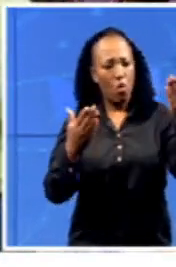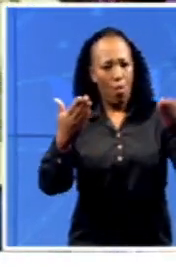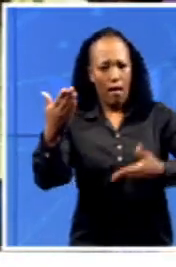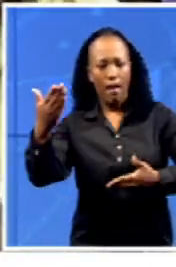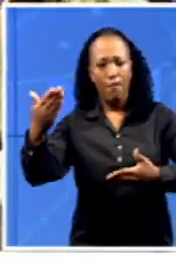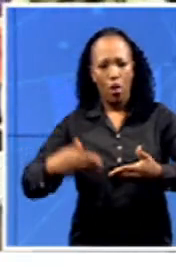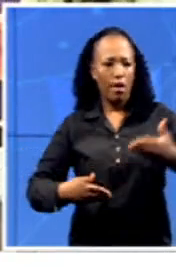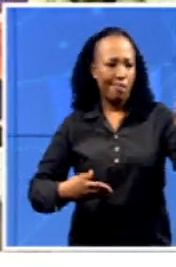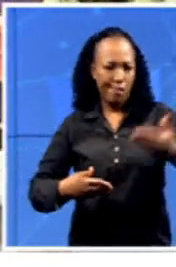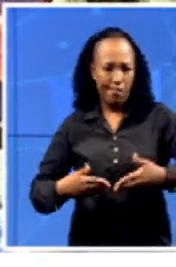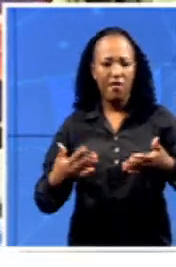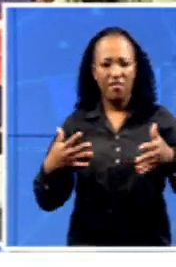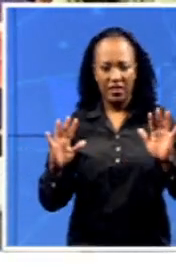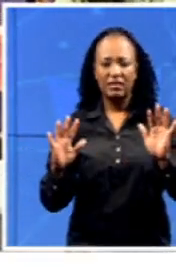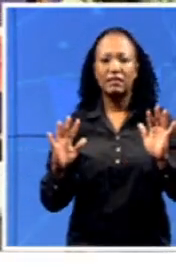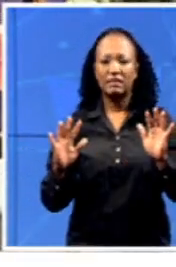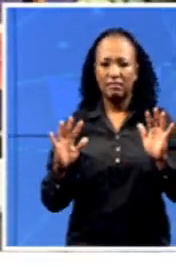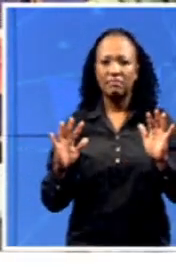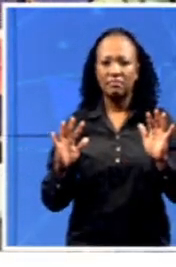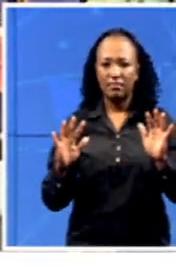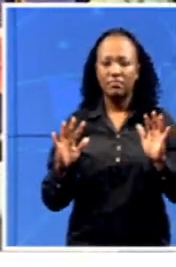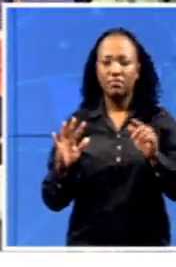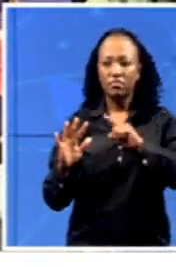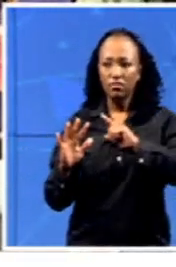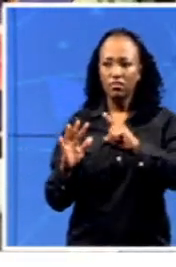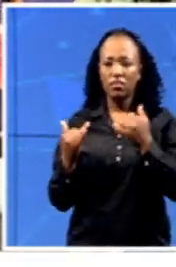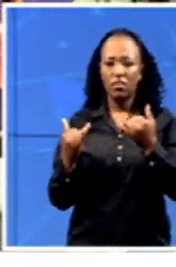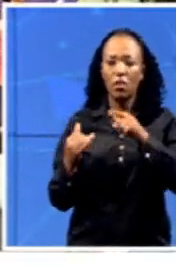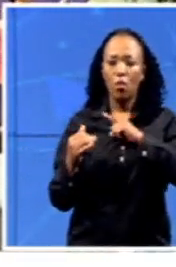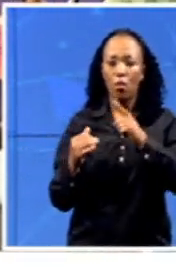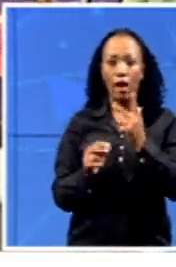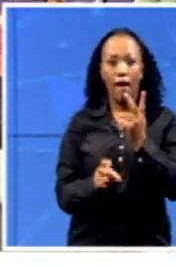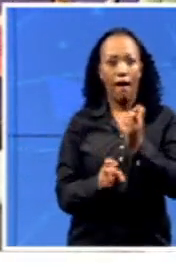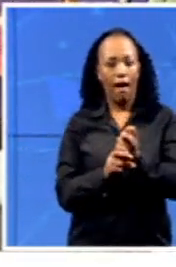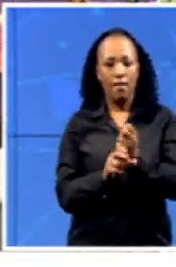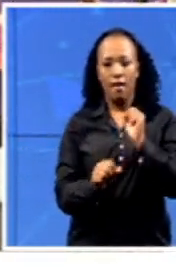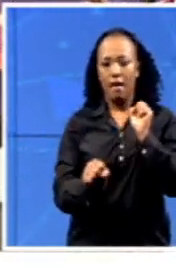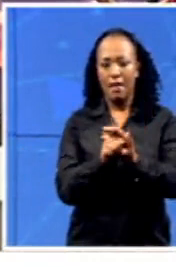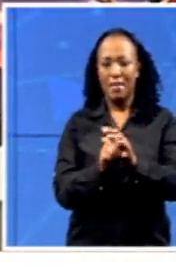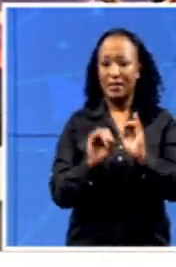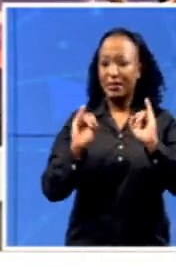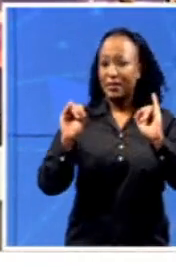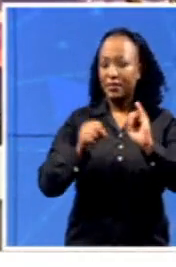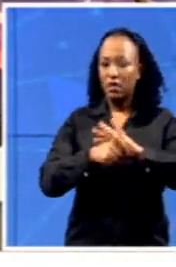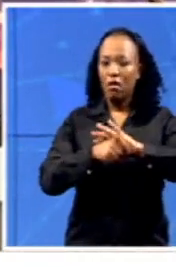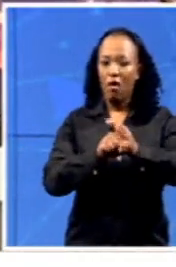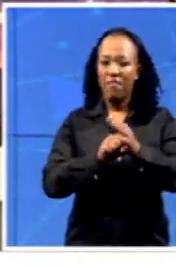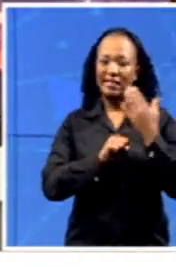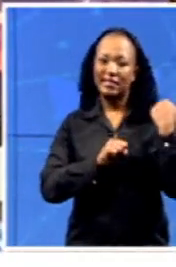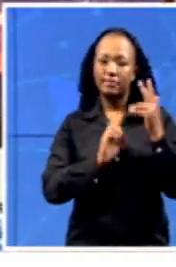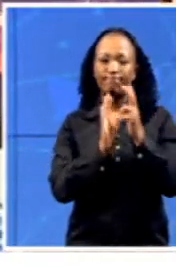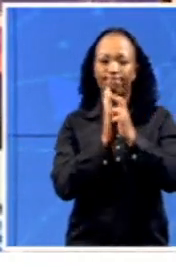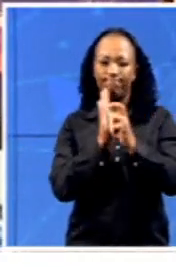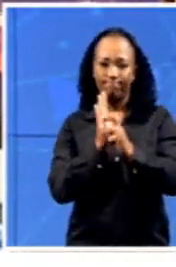delegates, but also noting down that this sector was the hardest hit by COVID-19